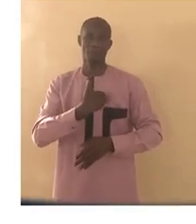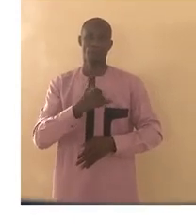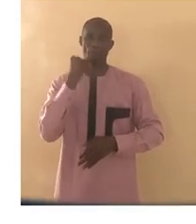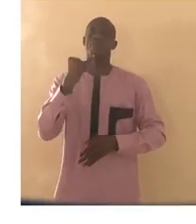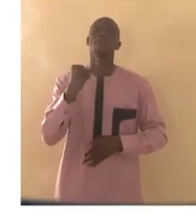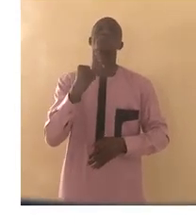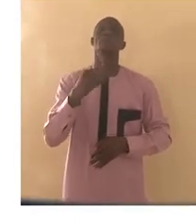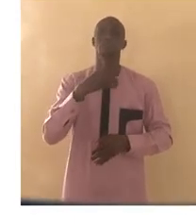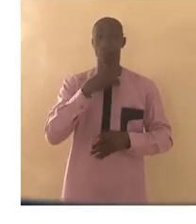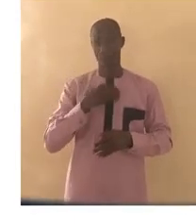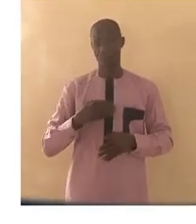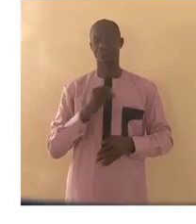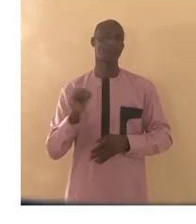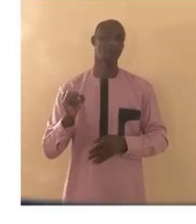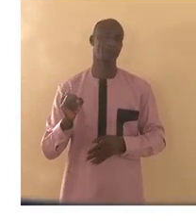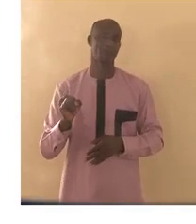soul is yearning.